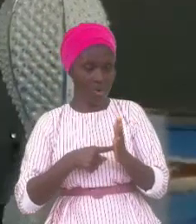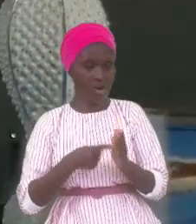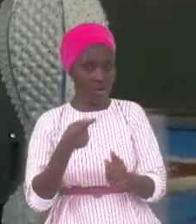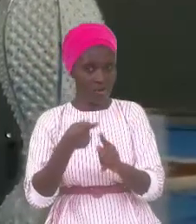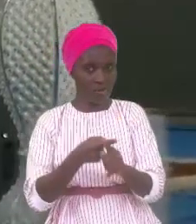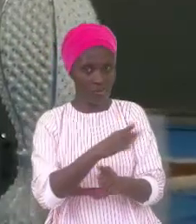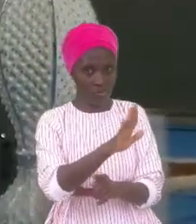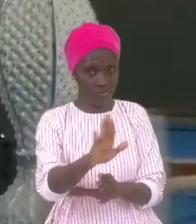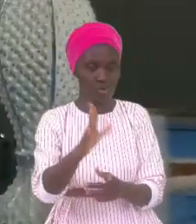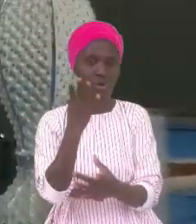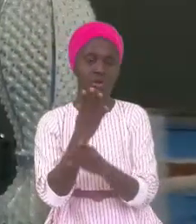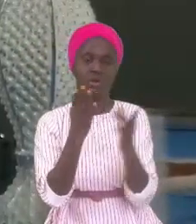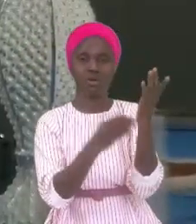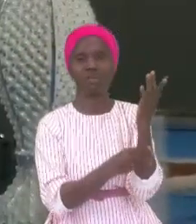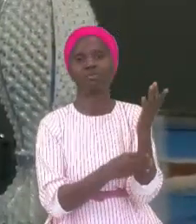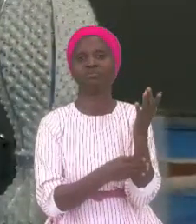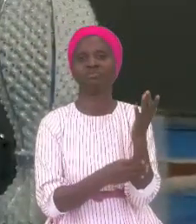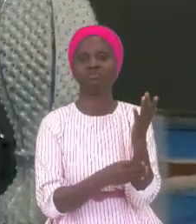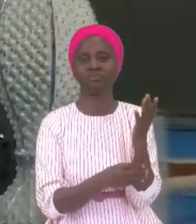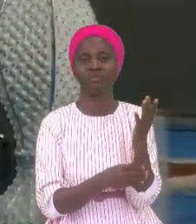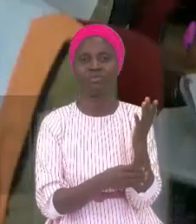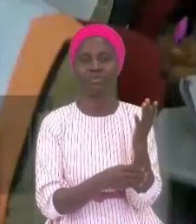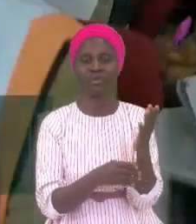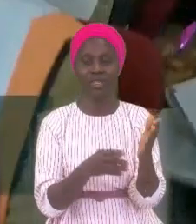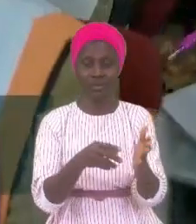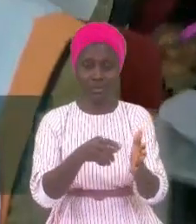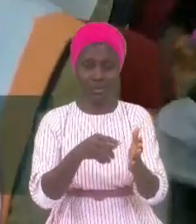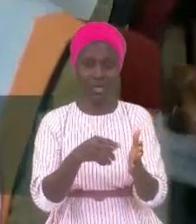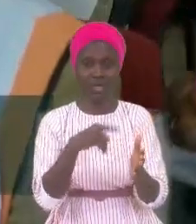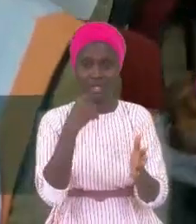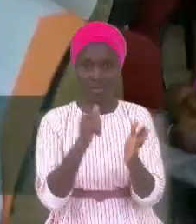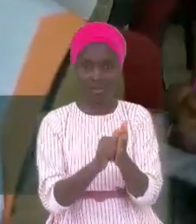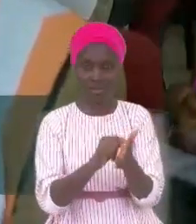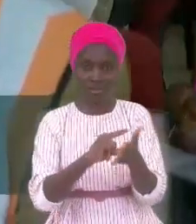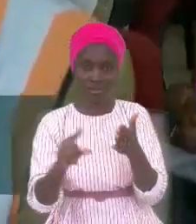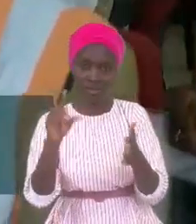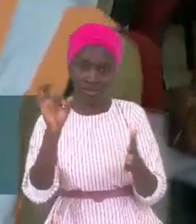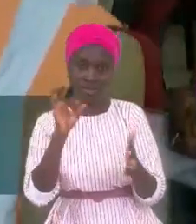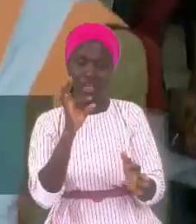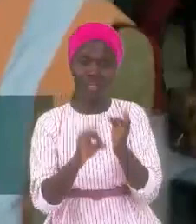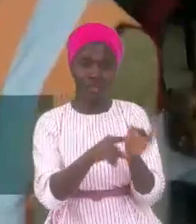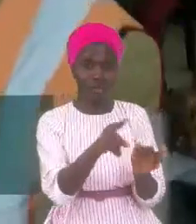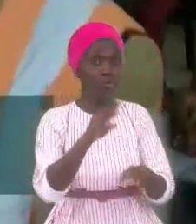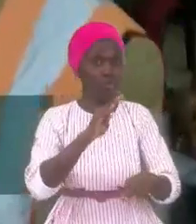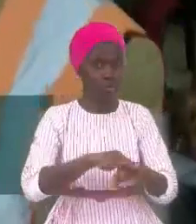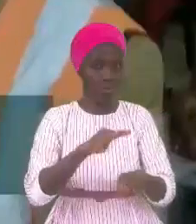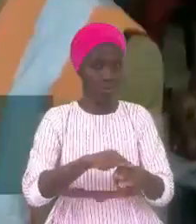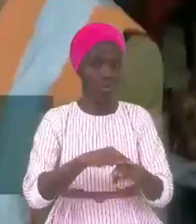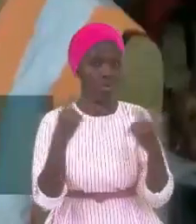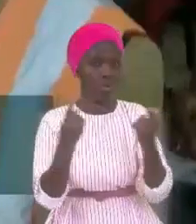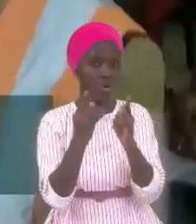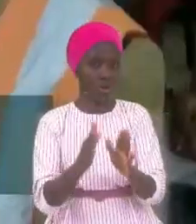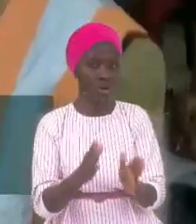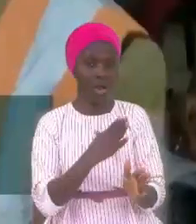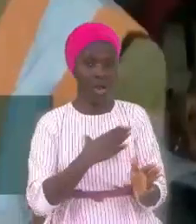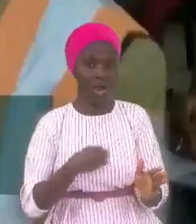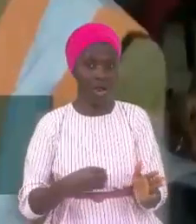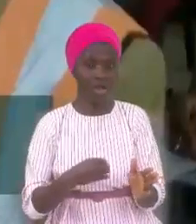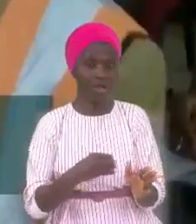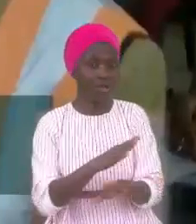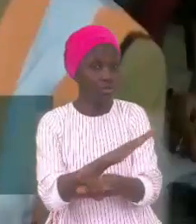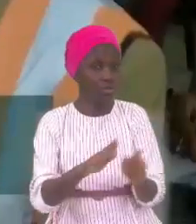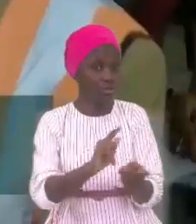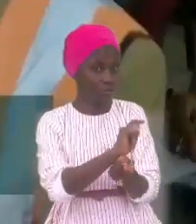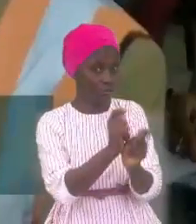verse 19 says, yet if thou warn the wicked and he turn not from his wickedness,